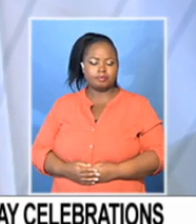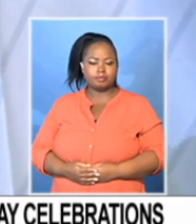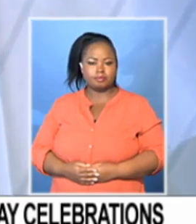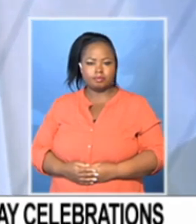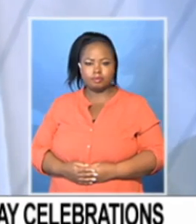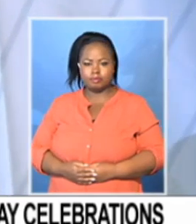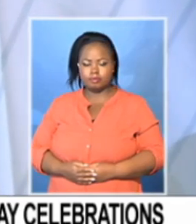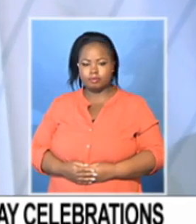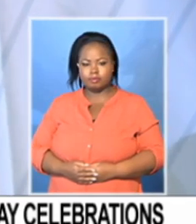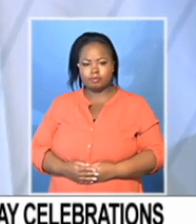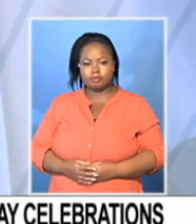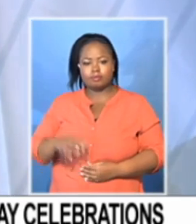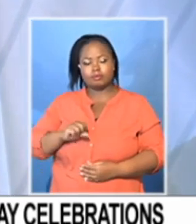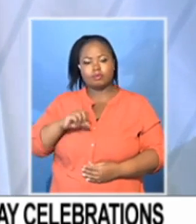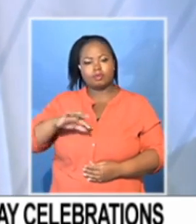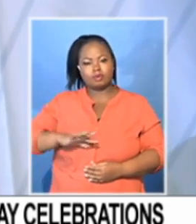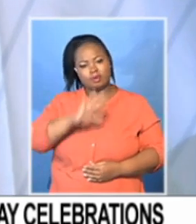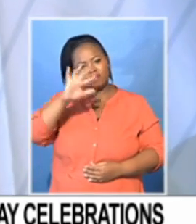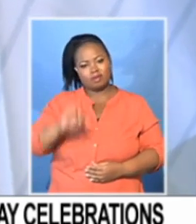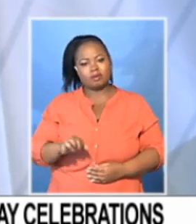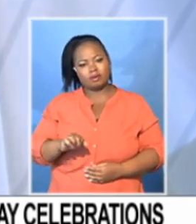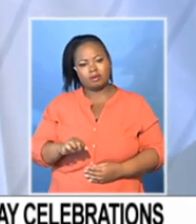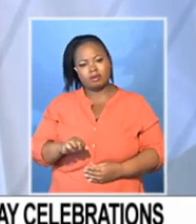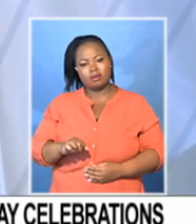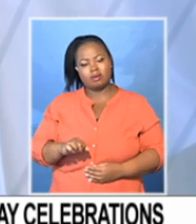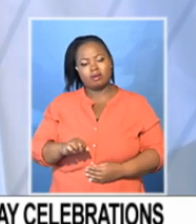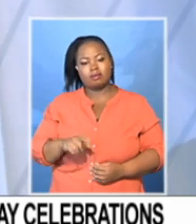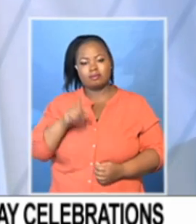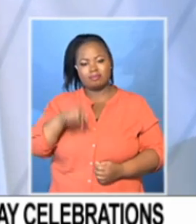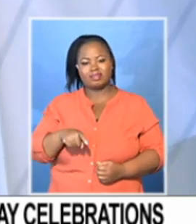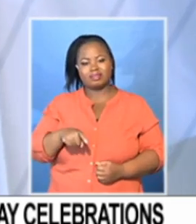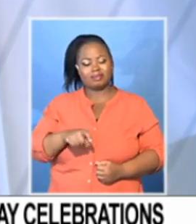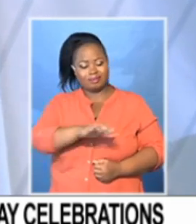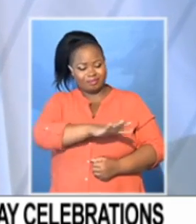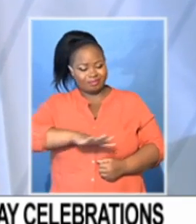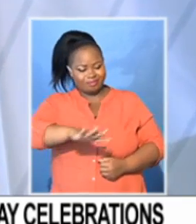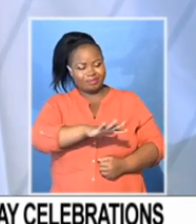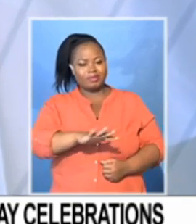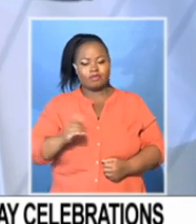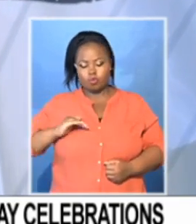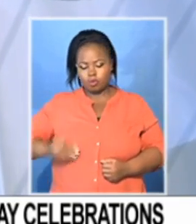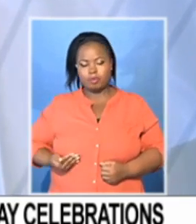South Africa must be safe for women and children.